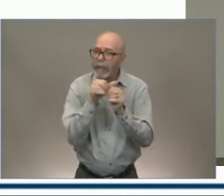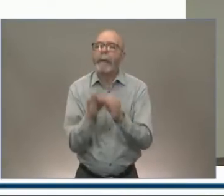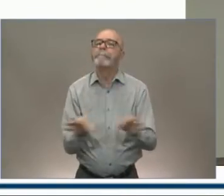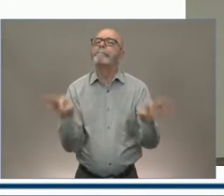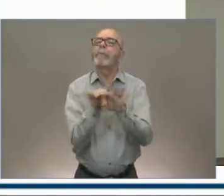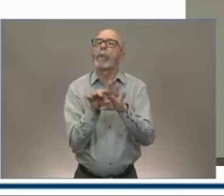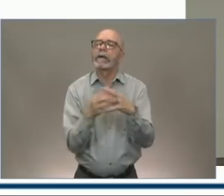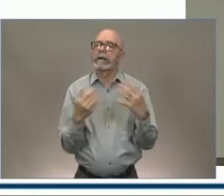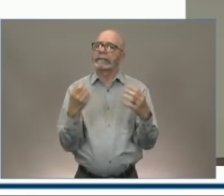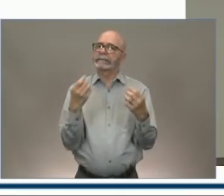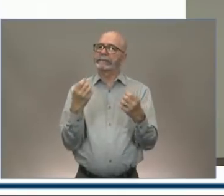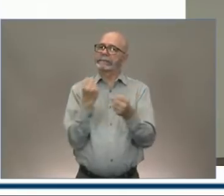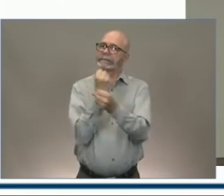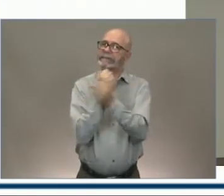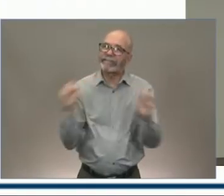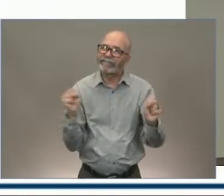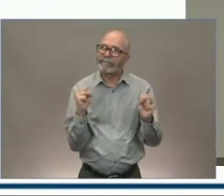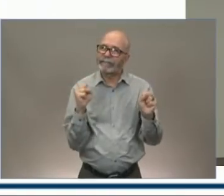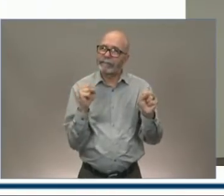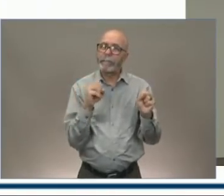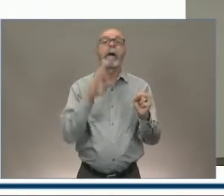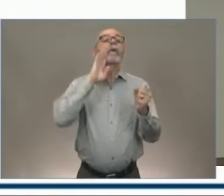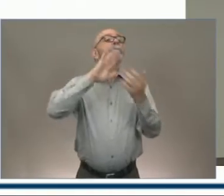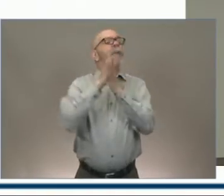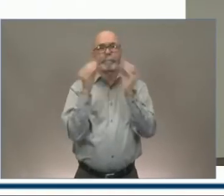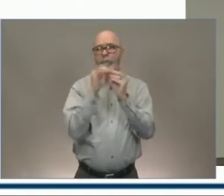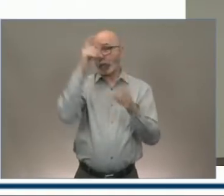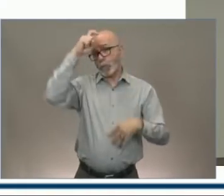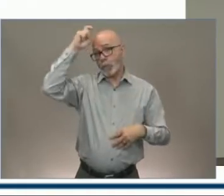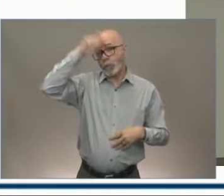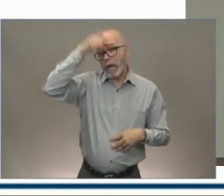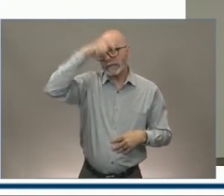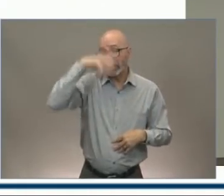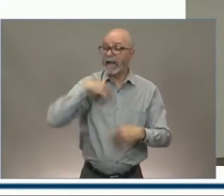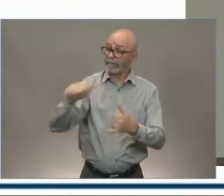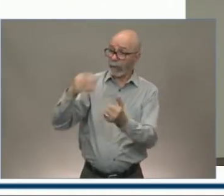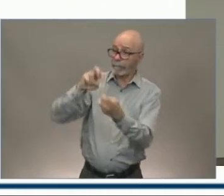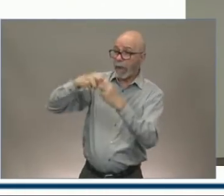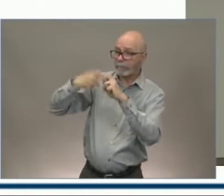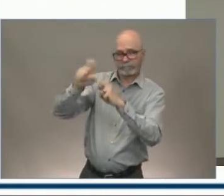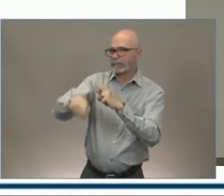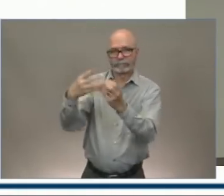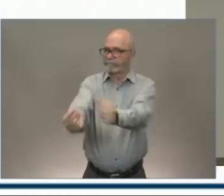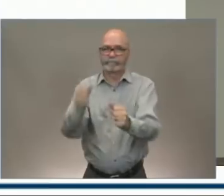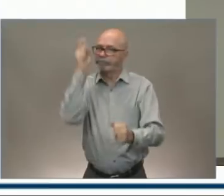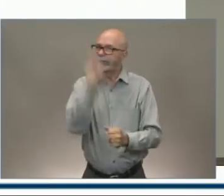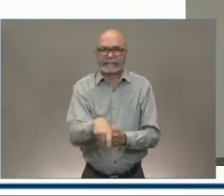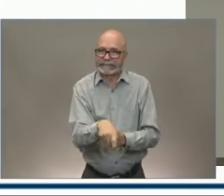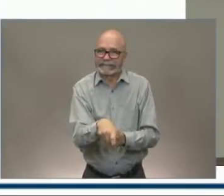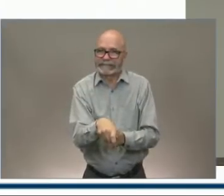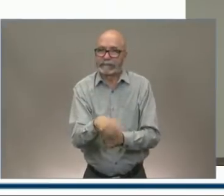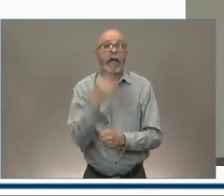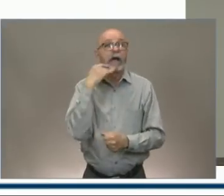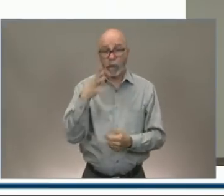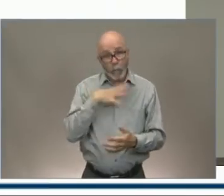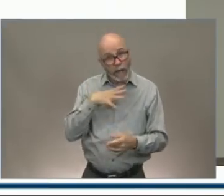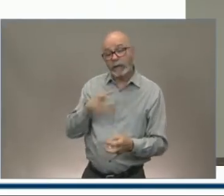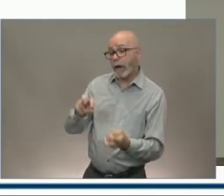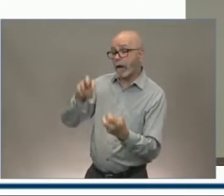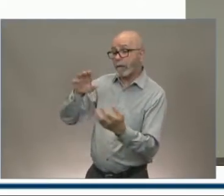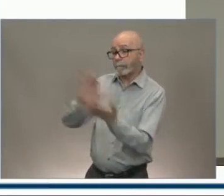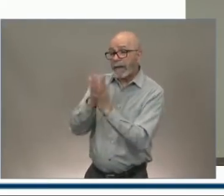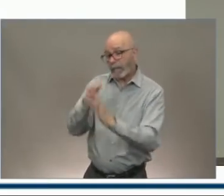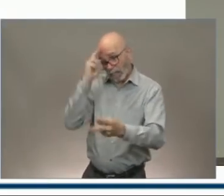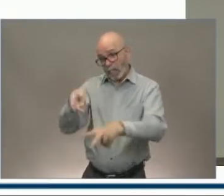see signs of trouble. Doing so minimizes the chances of Nova Scotians becoming critically ill and puts us in a position